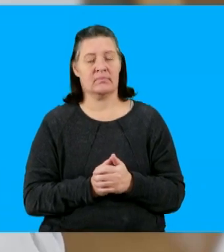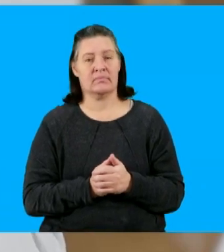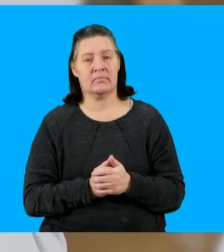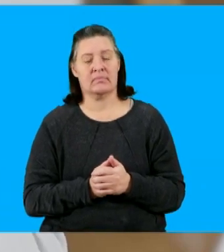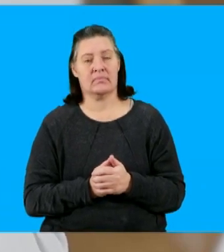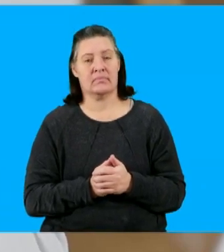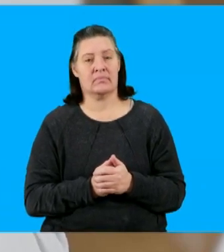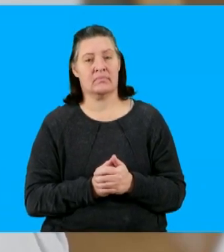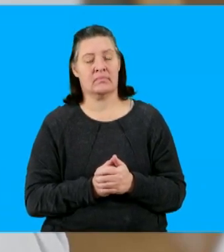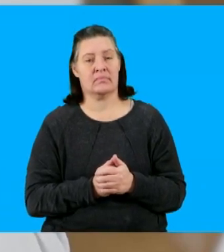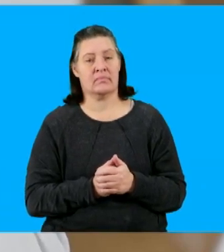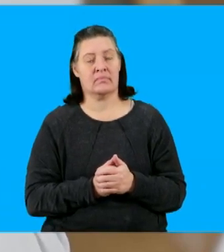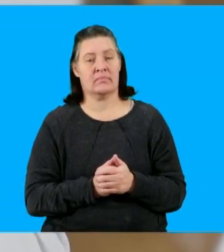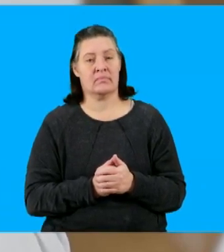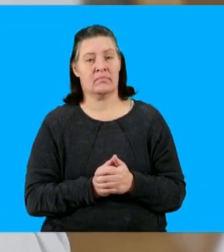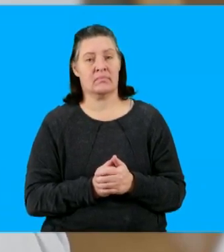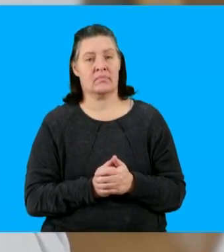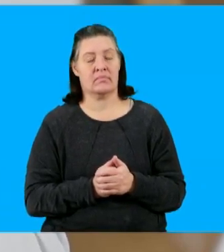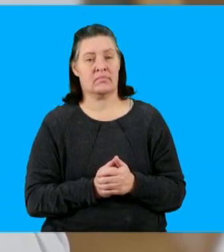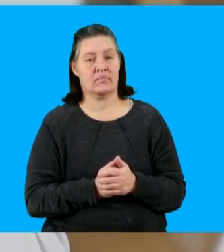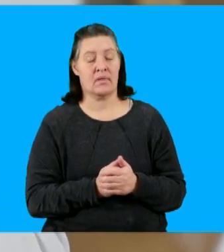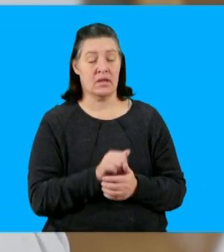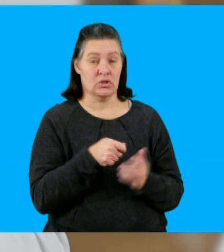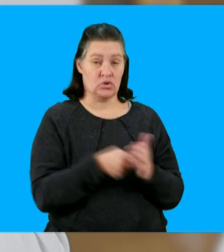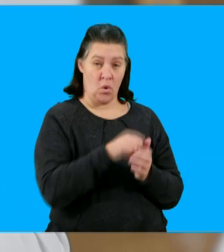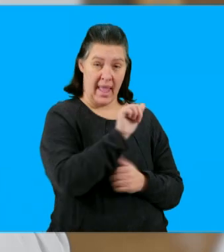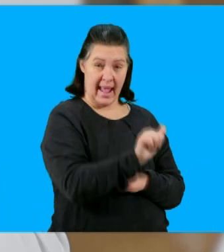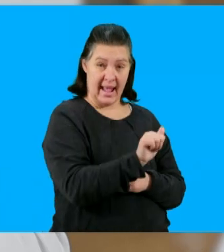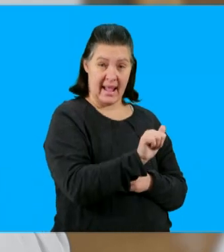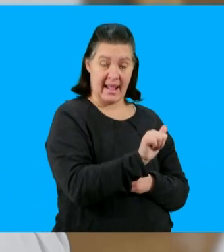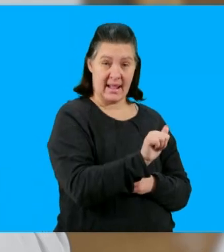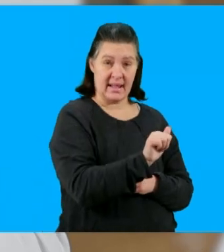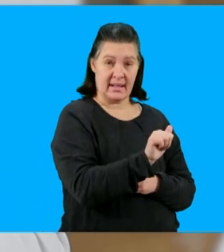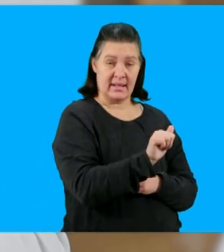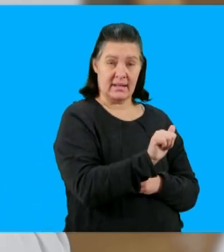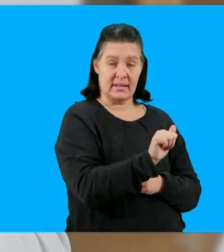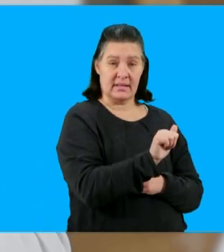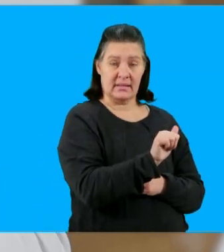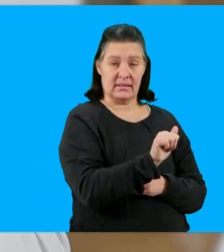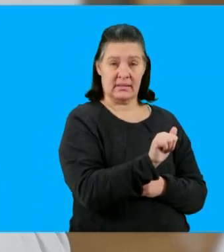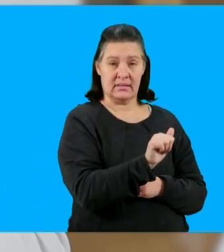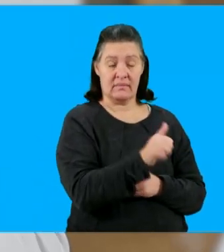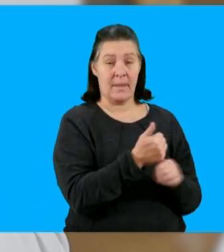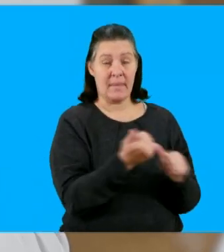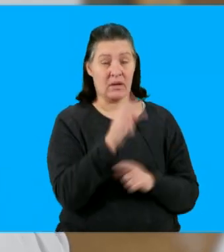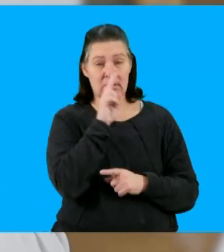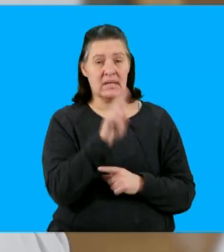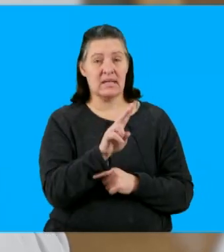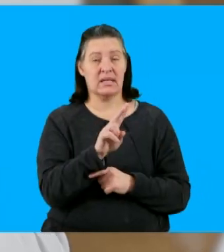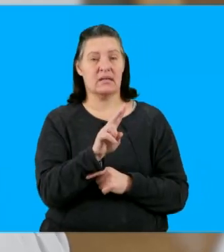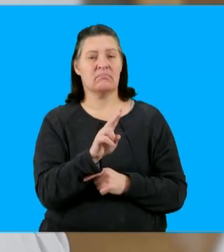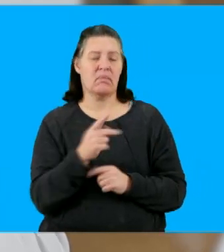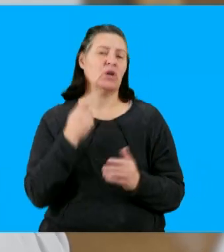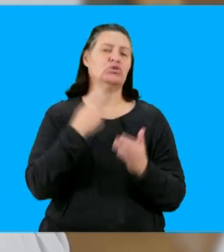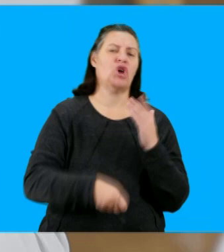that final part. If you look, we indicated that store A, and if we go back, we'll see